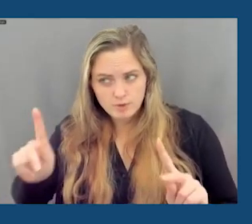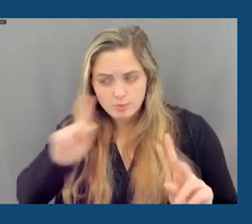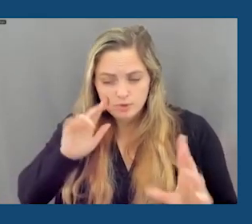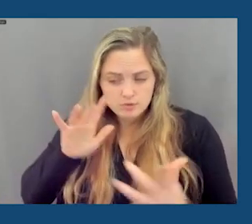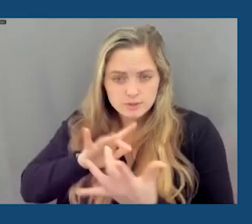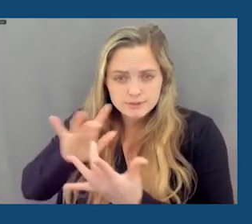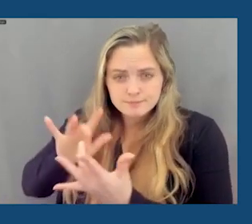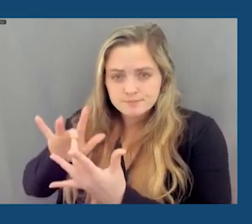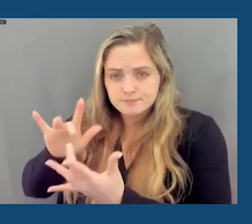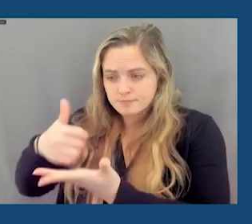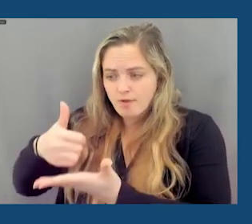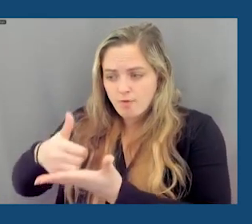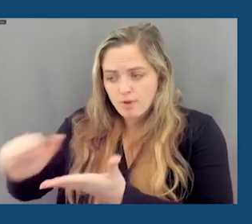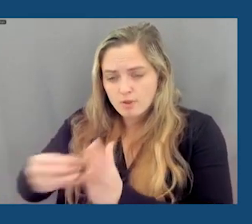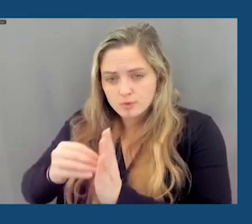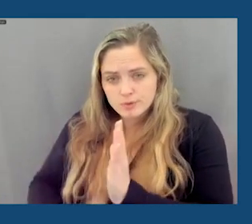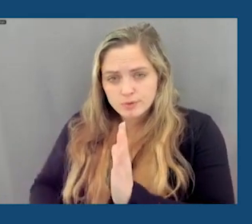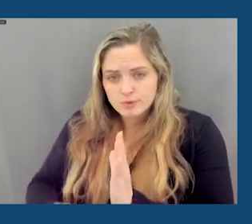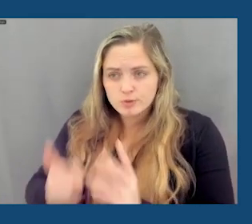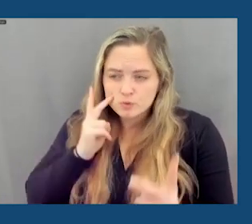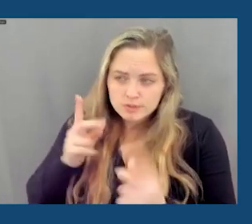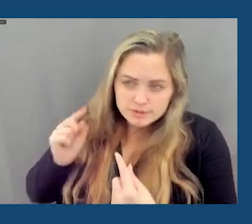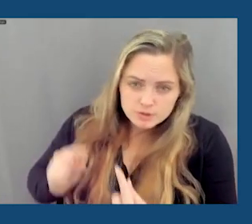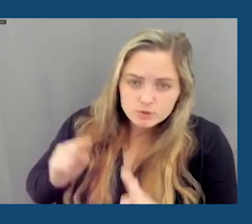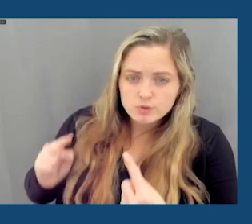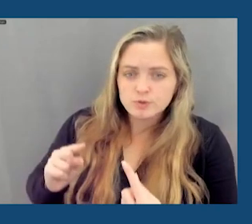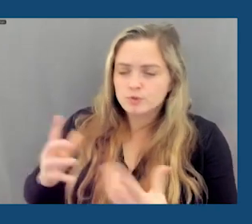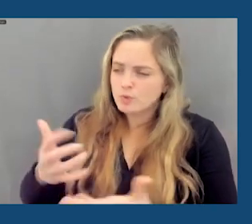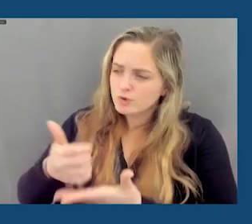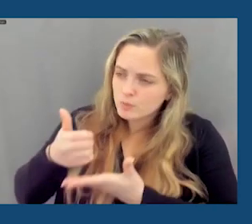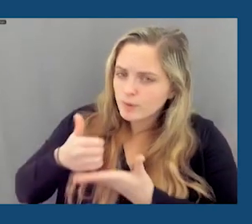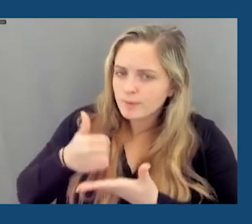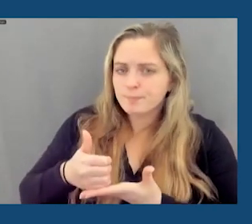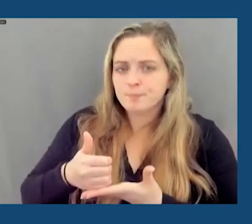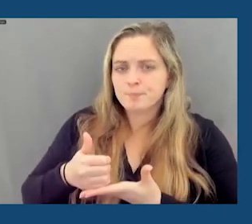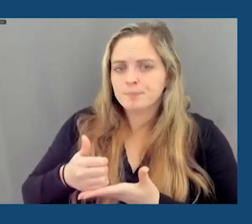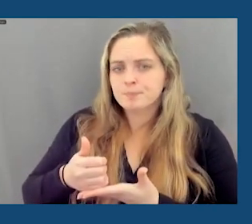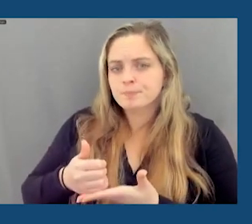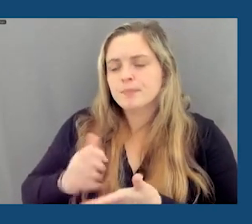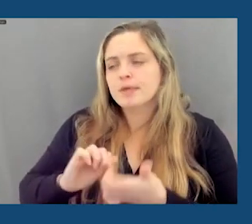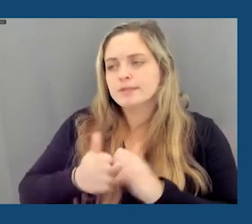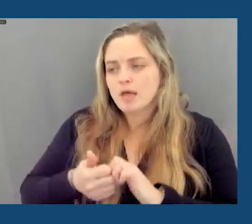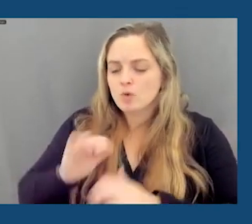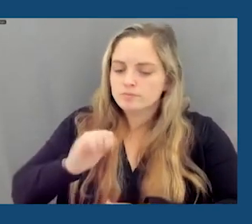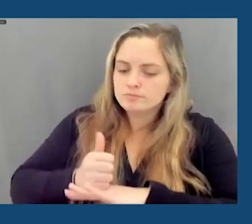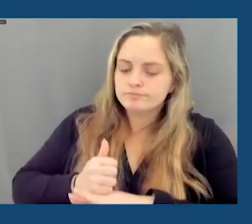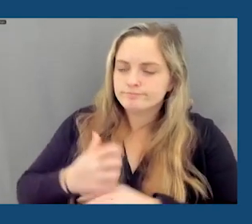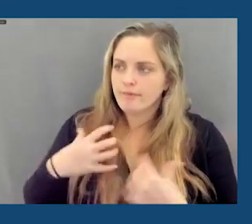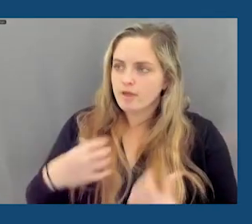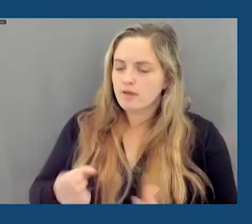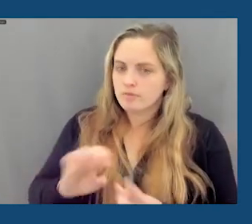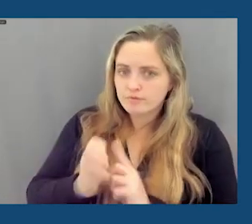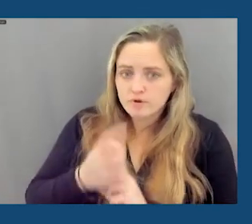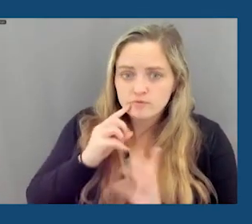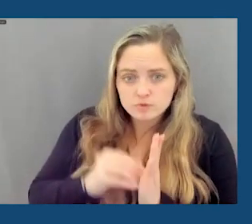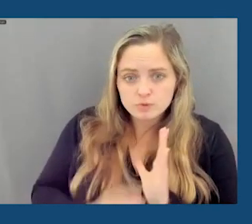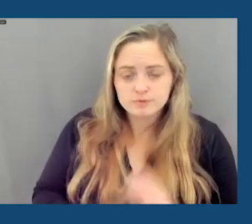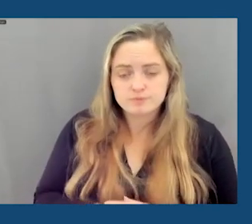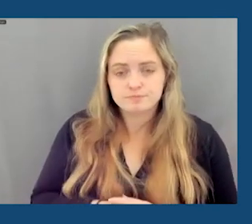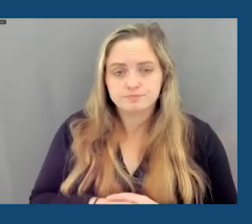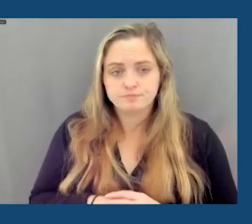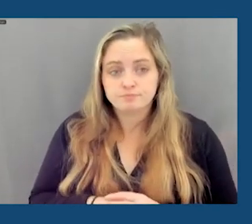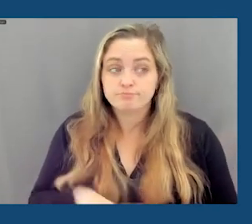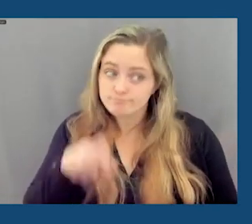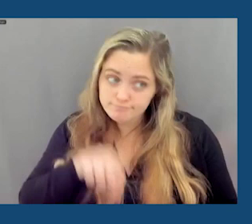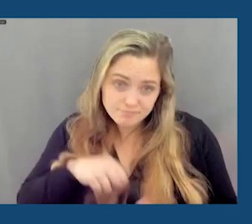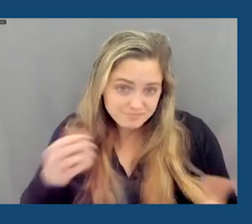other students who you see struggling. You want to help them, and that's how we build a healthy environment for our students. So really proud to be here to